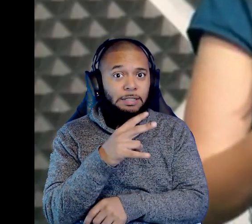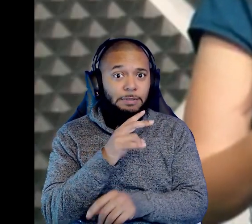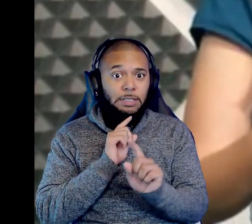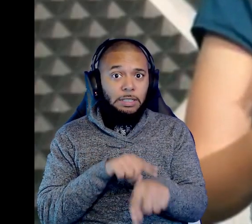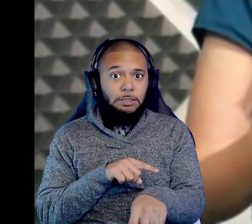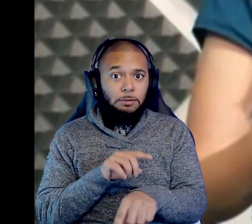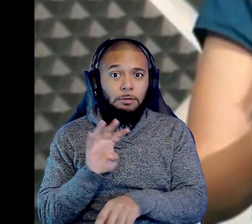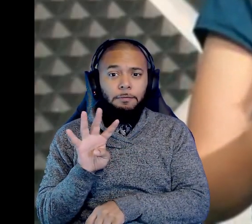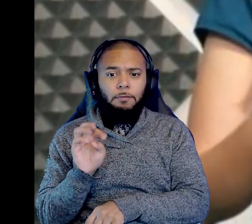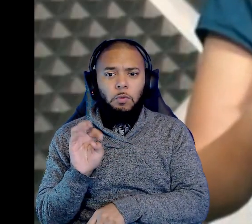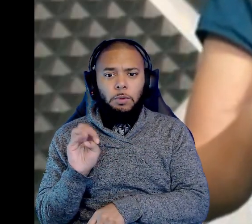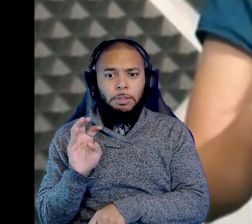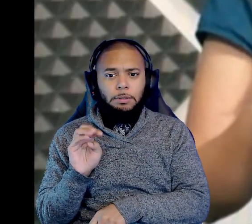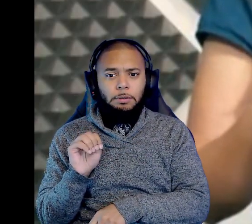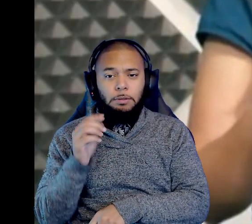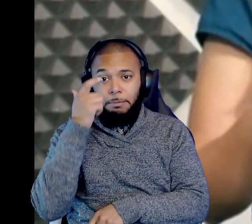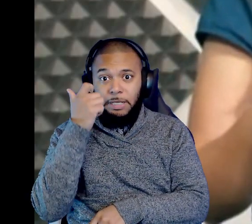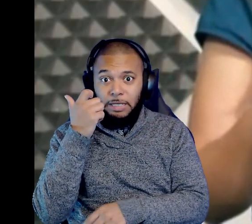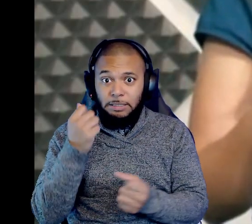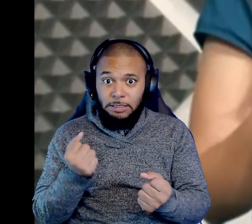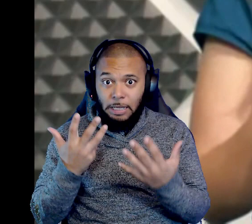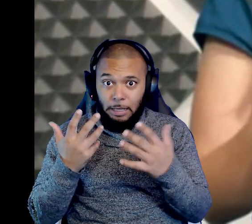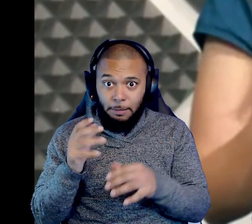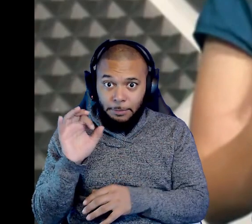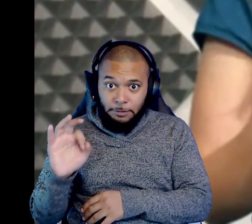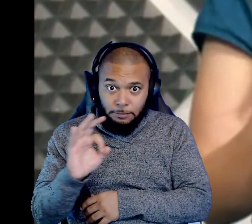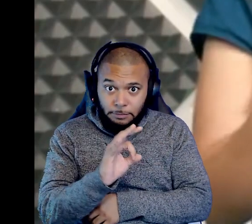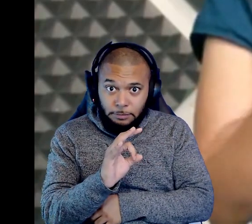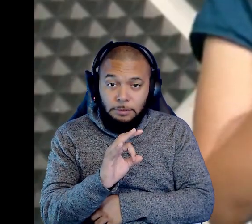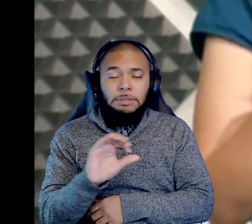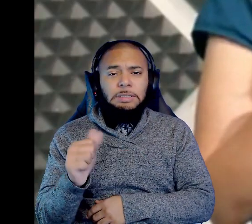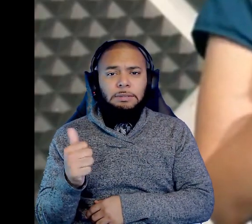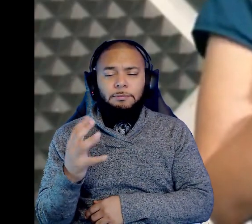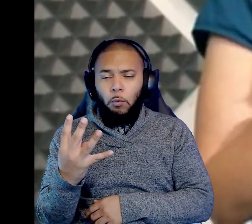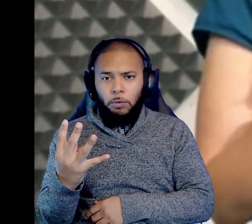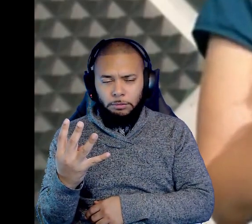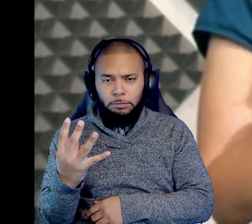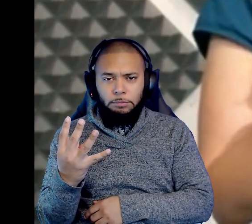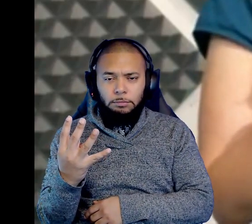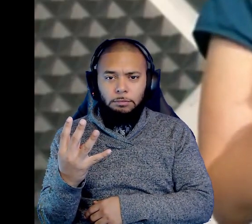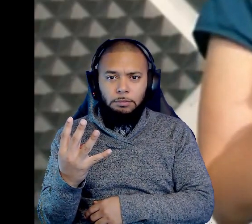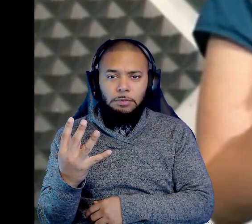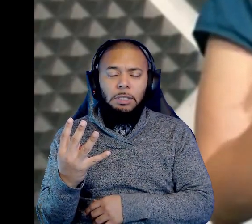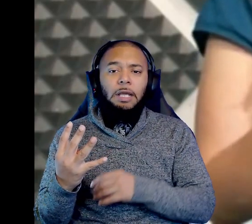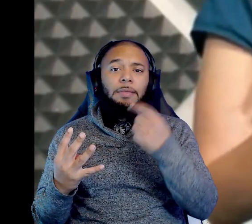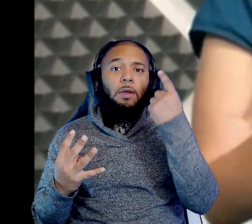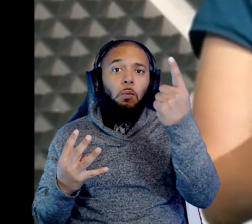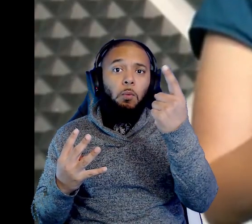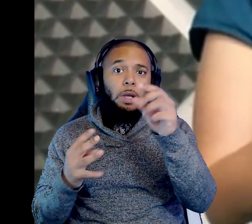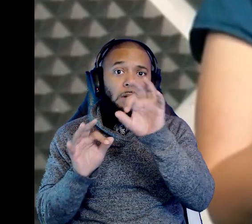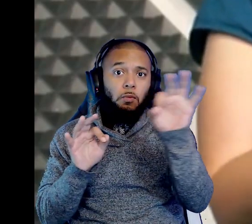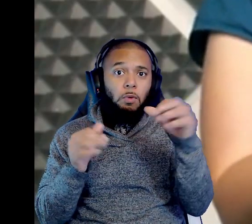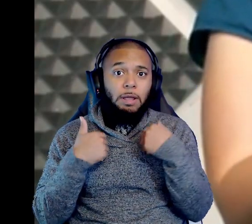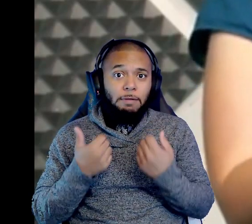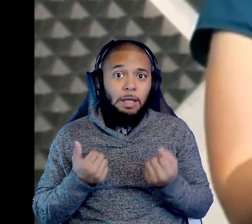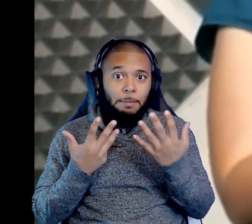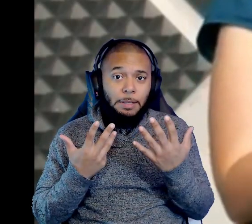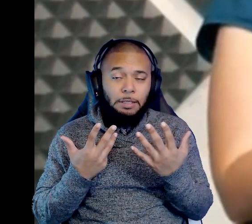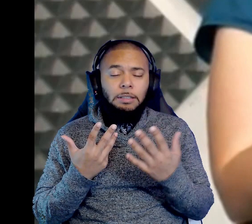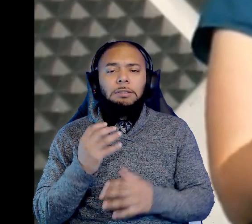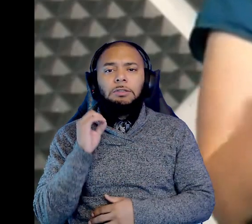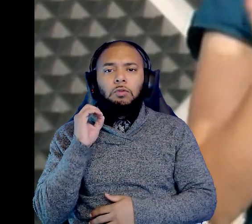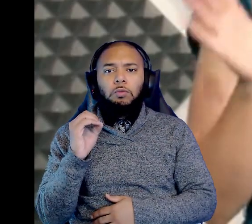be 40, because I have 4 beads in my tens row and 0 beads in my ones row. We could also use it